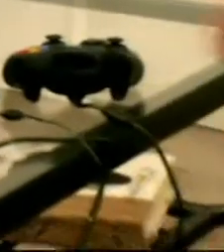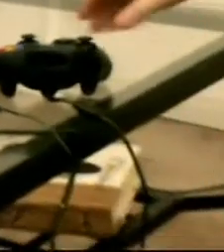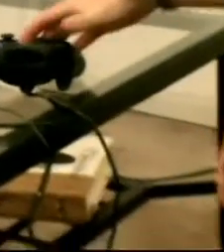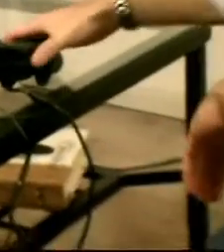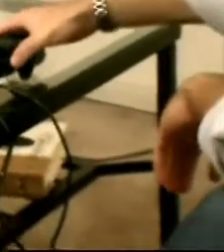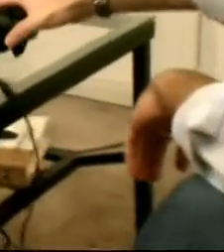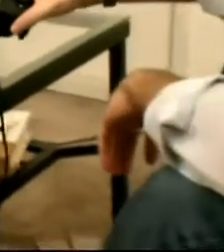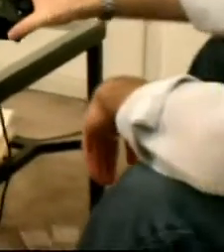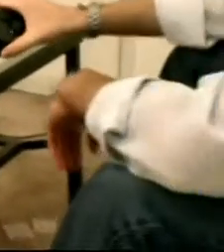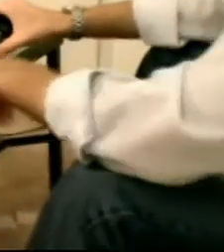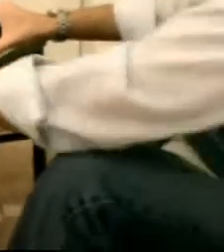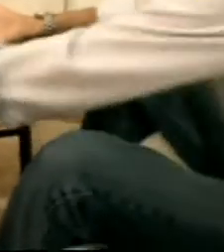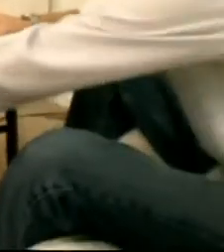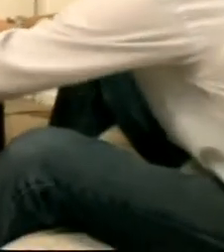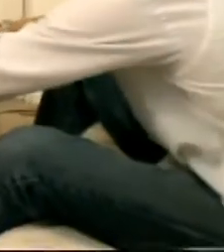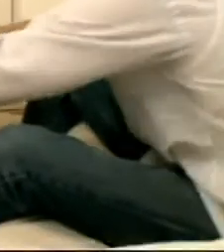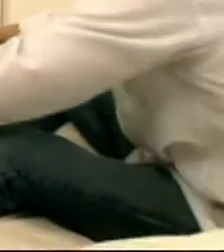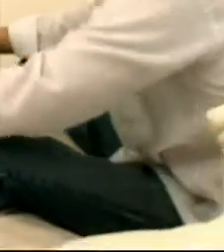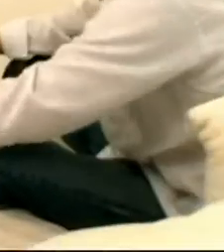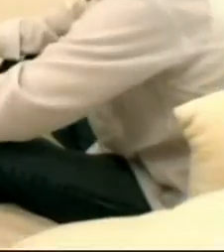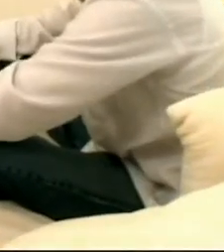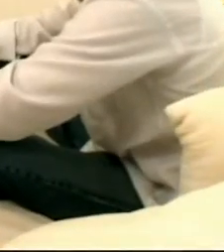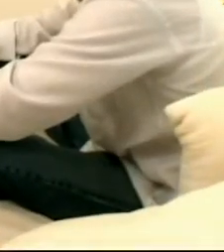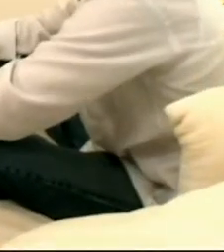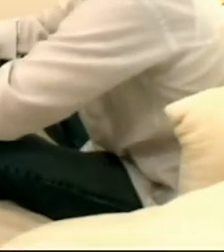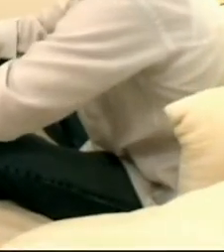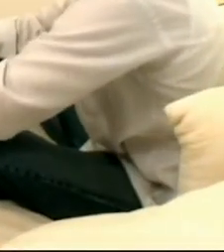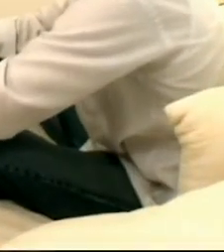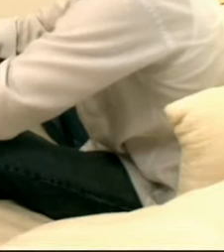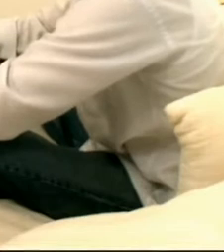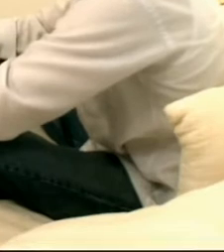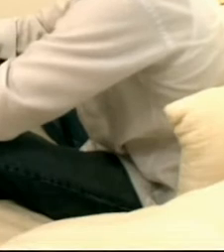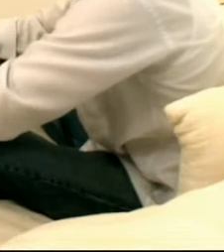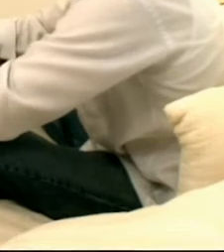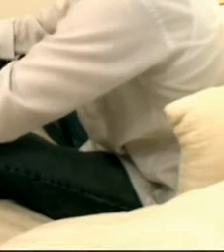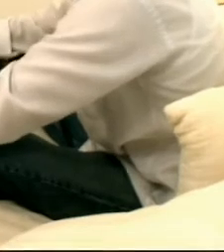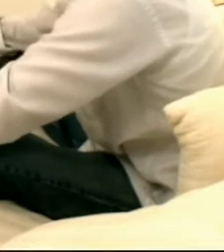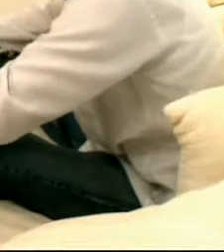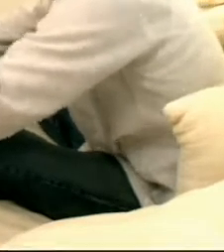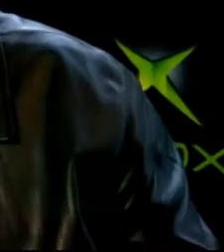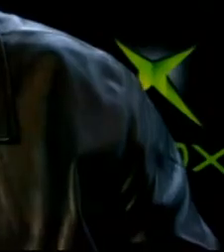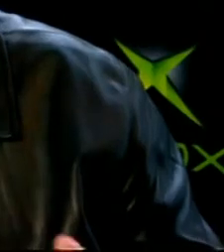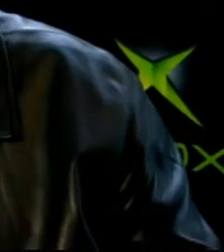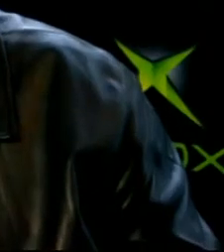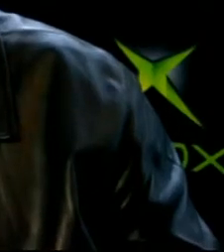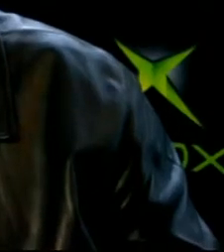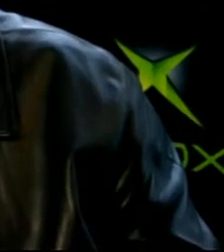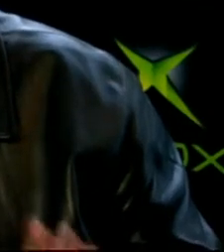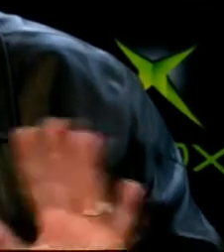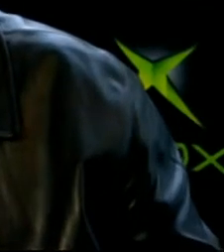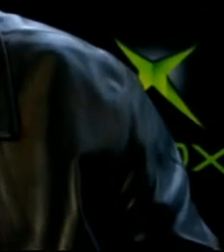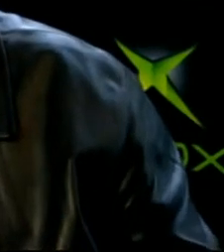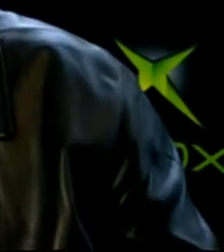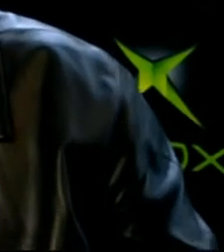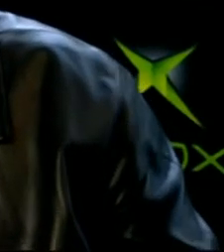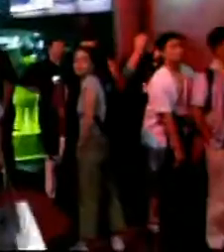Plus, the Xbox goes live with a handy gadget. Which will allow you to talk to your friends, which brings all of the Xboxes in the world together in the